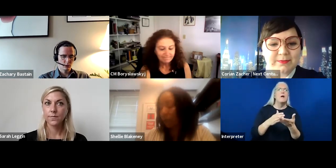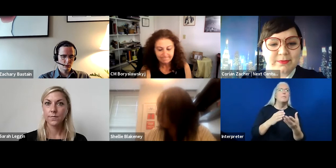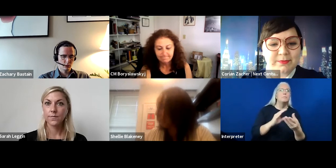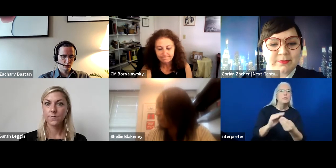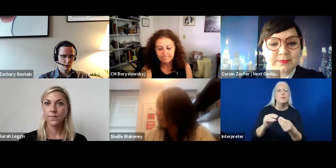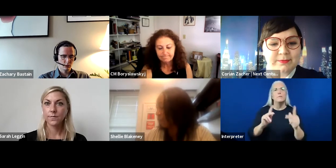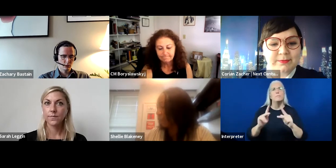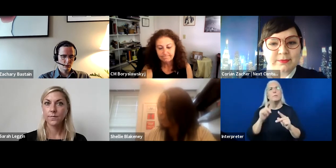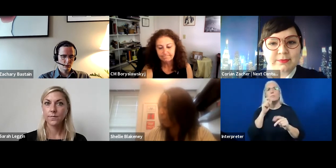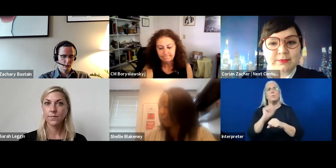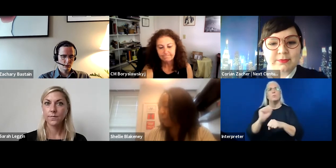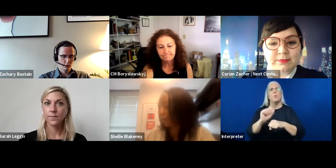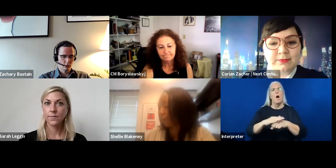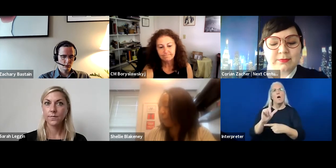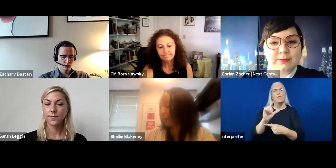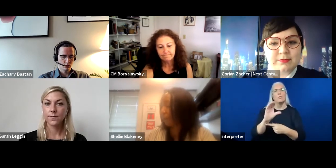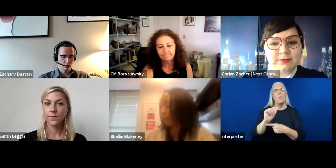initiatives.